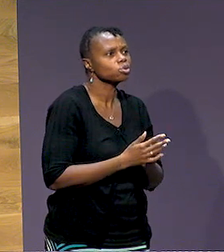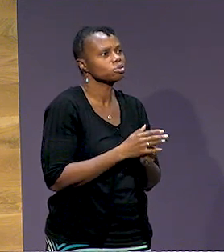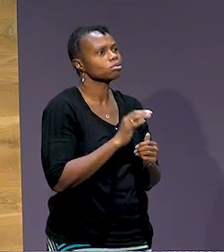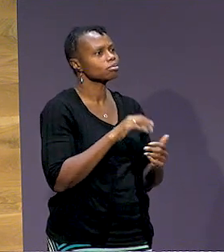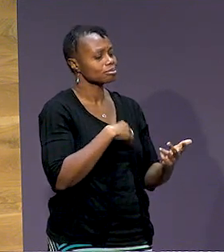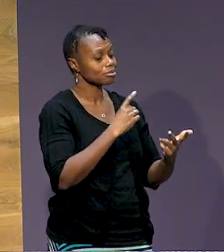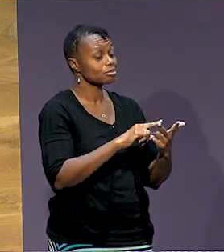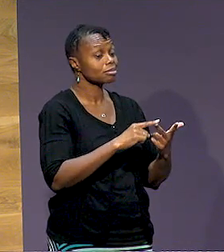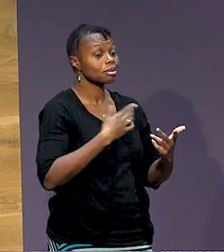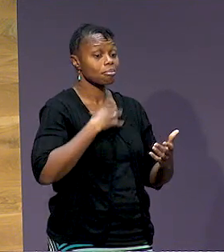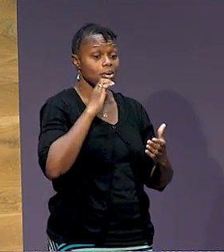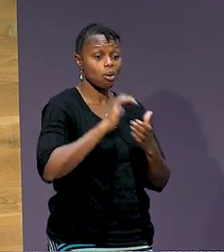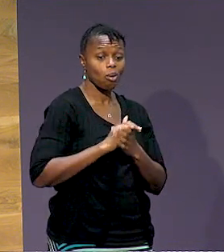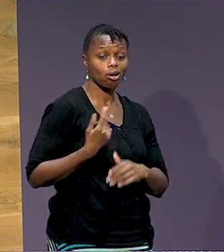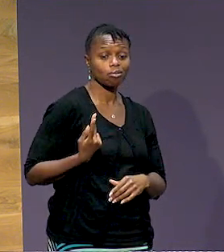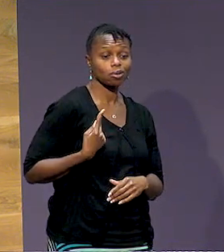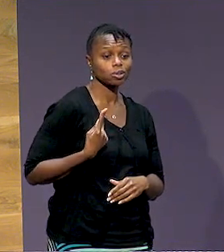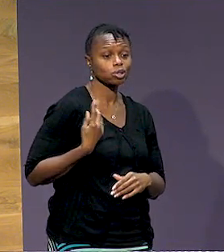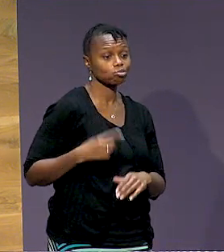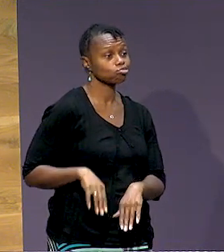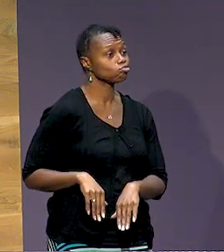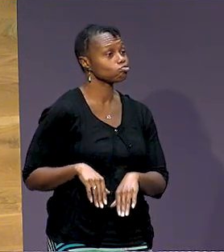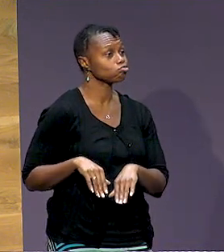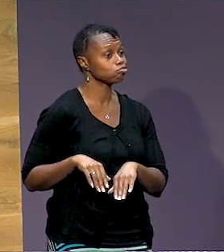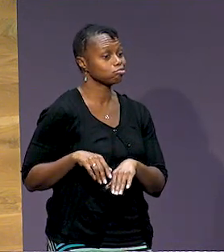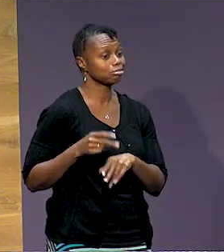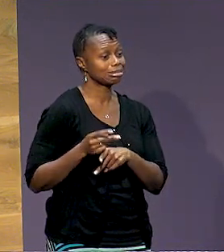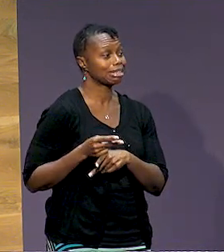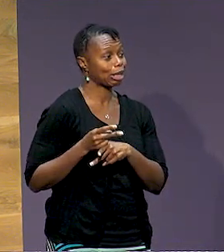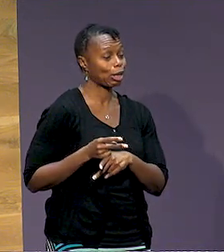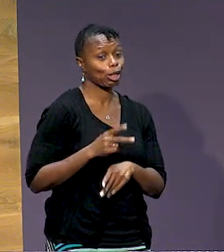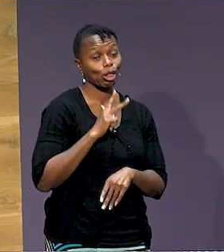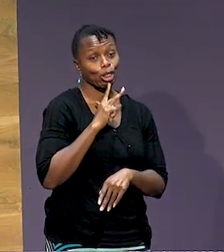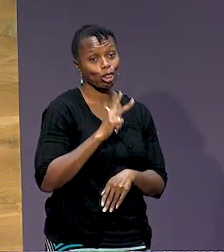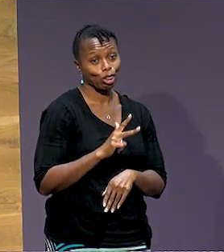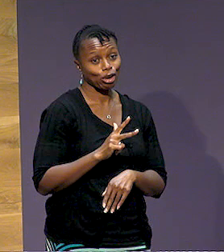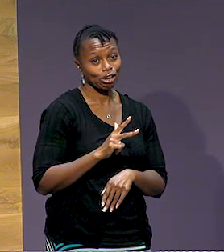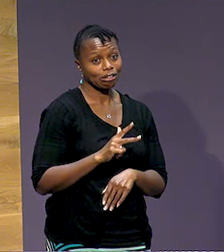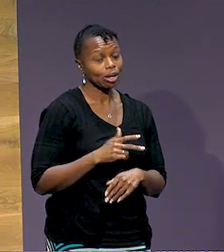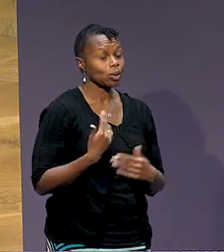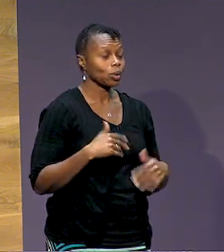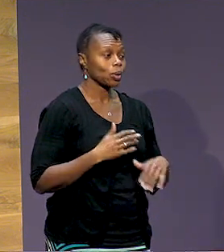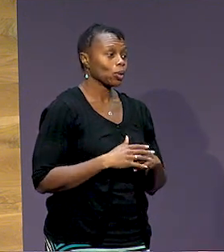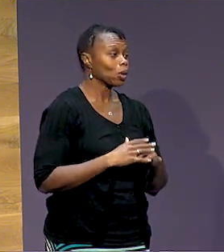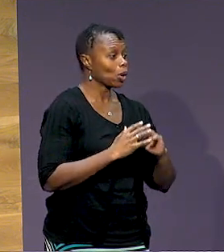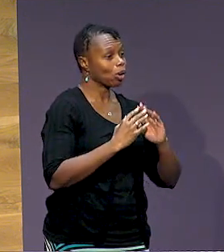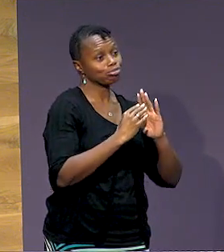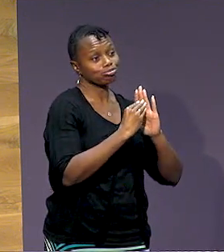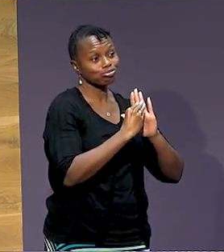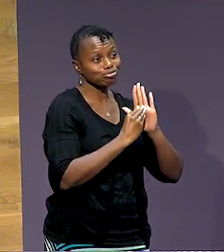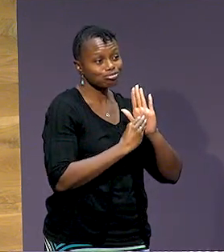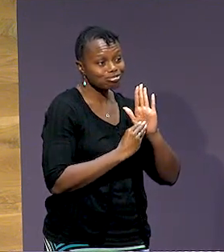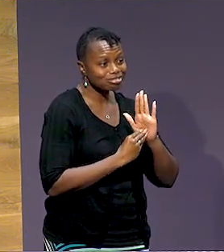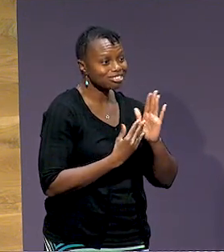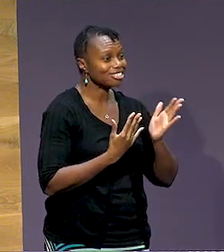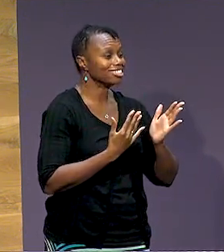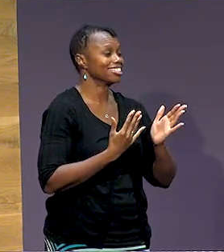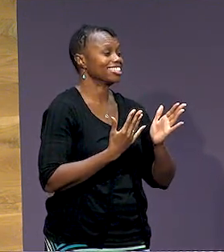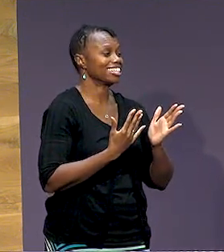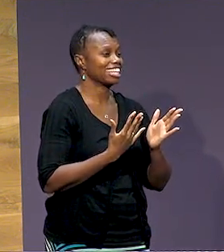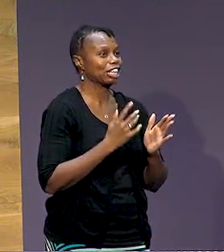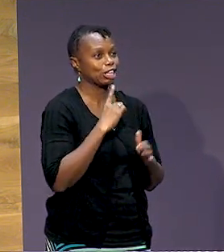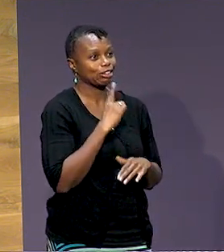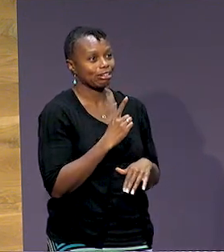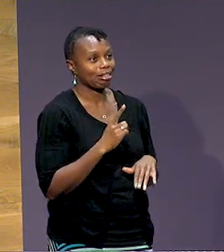then my wife and I are raising a 3-year-old. So our daughter's 3.5. And so just documenting and capturing the kind of